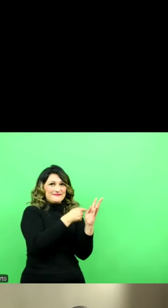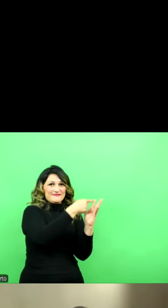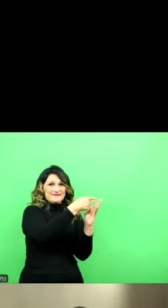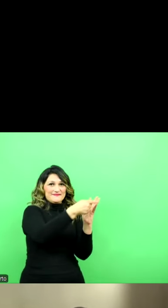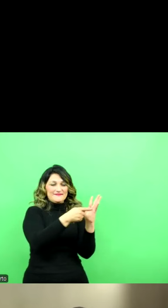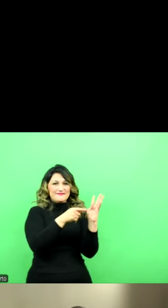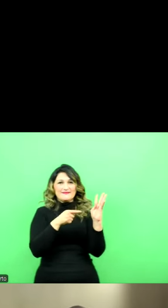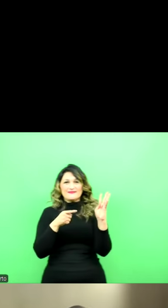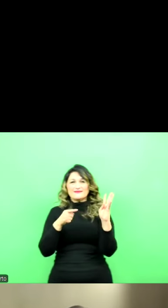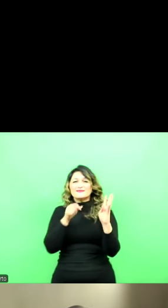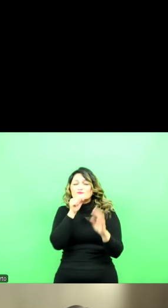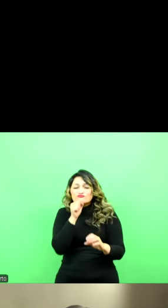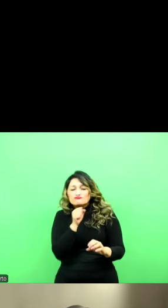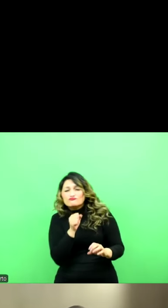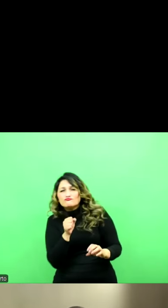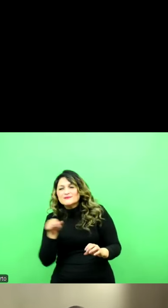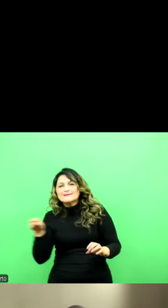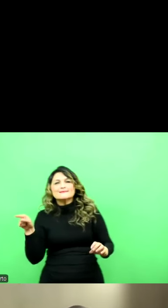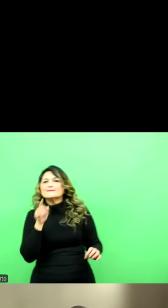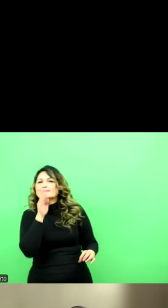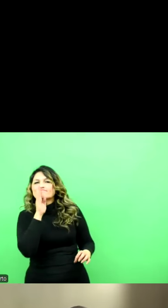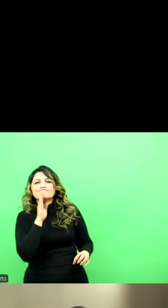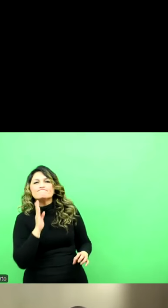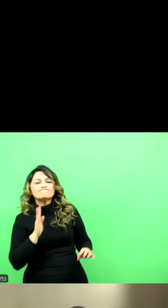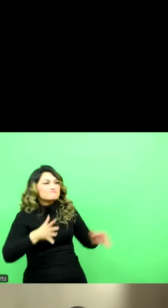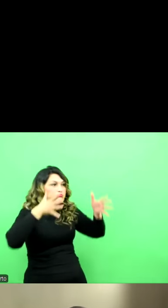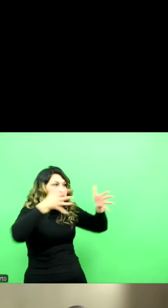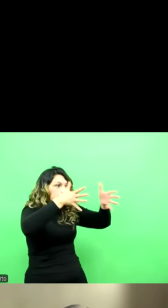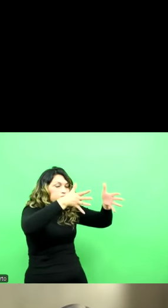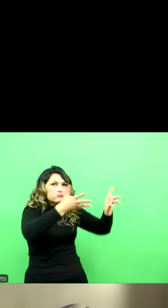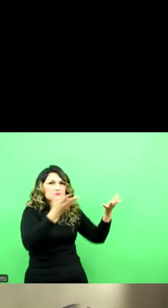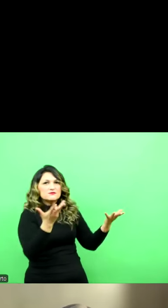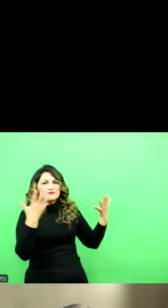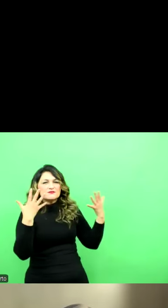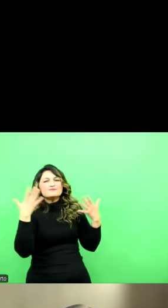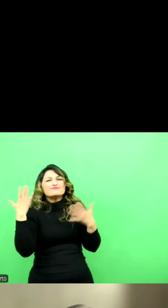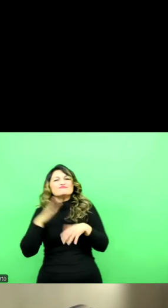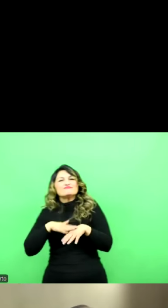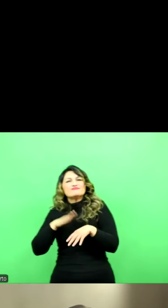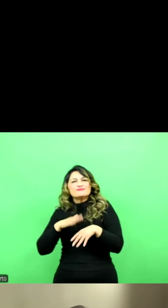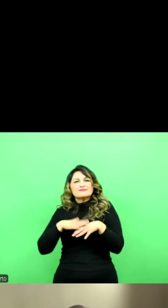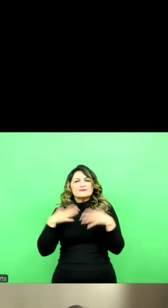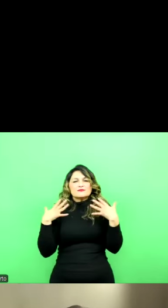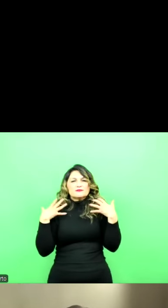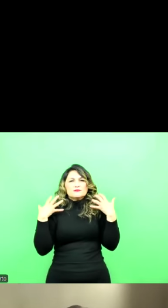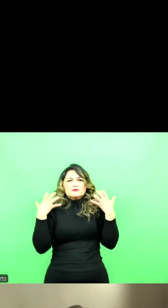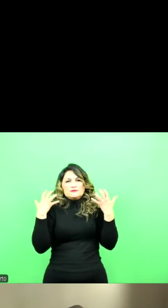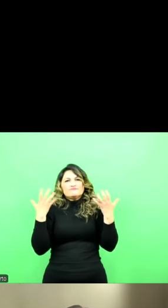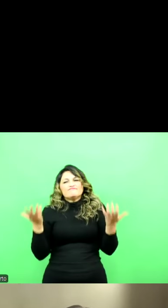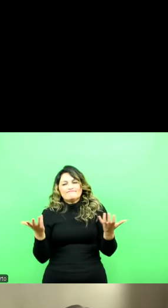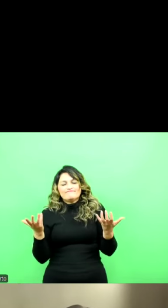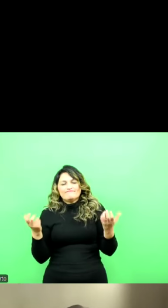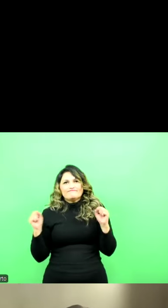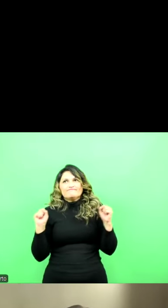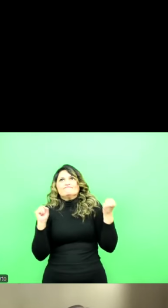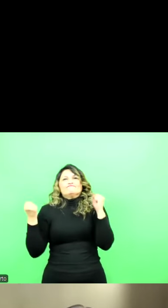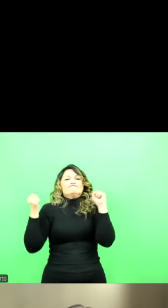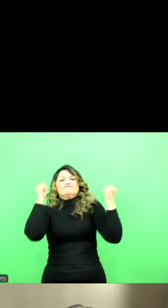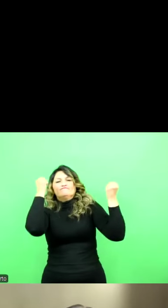There are challenges in the realm of recovery as well. There can be age discrimination by